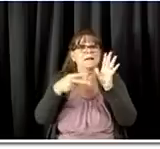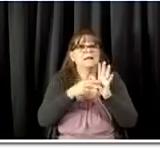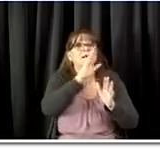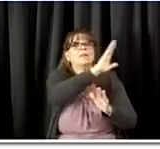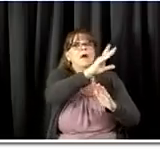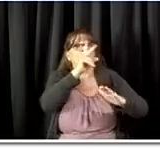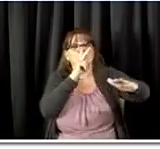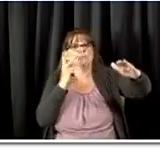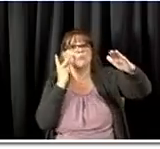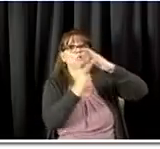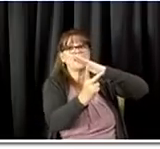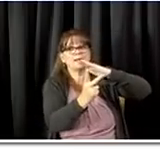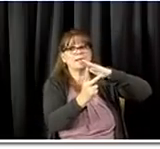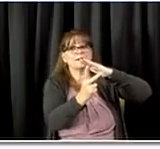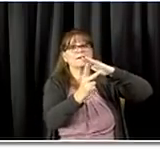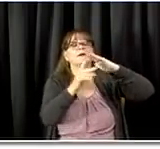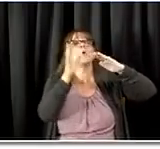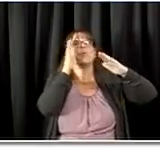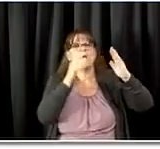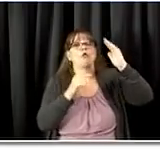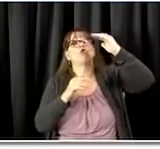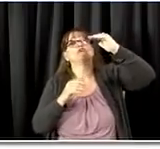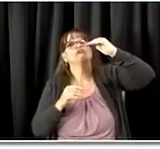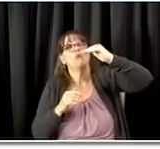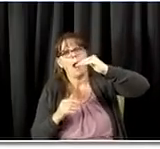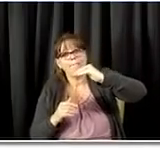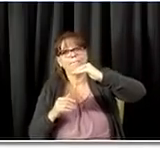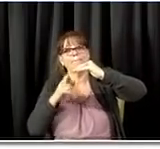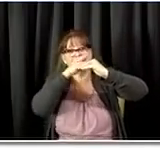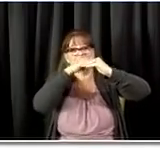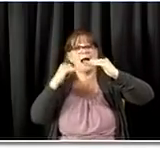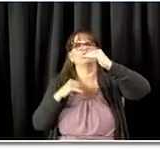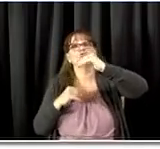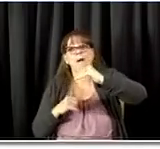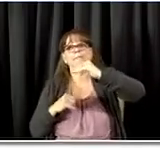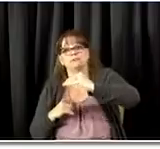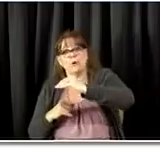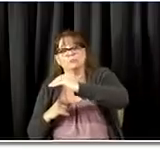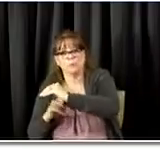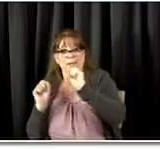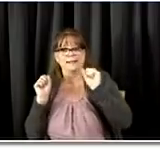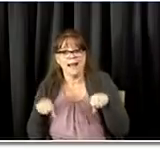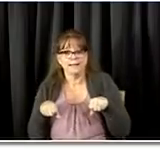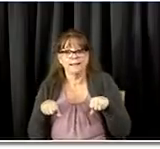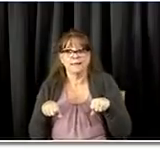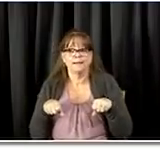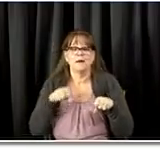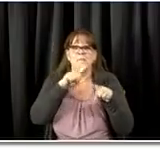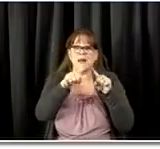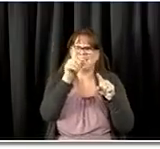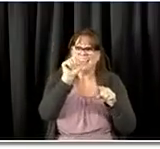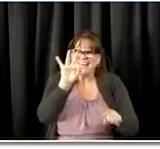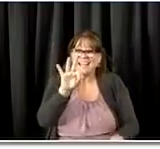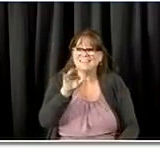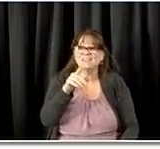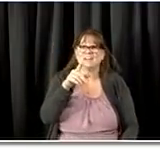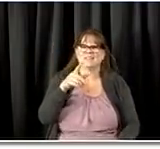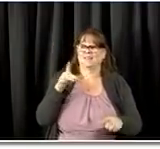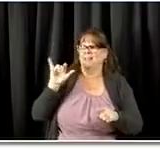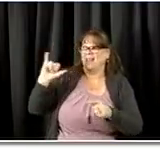well below our ICU bed capacity in the state. Unfortunately, if we see that transmission control decrease, potentially a